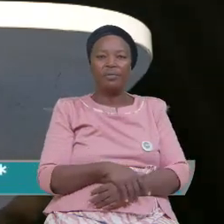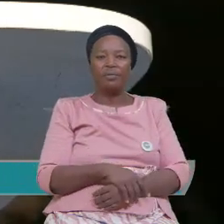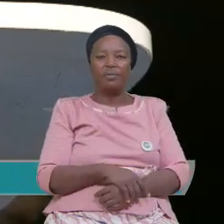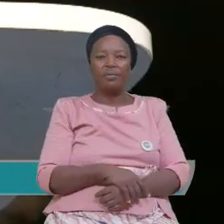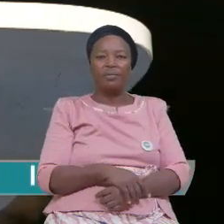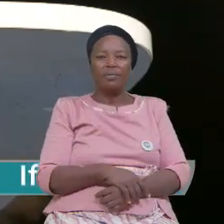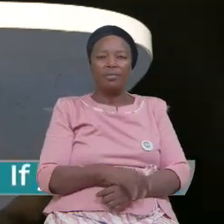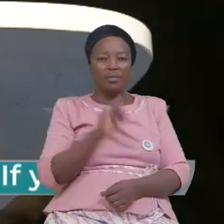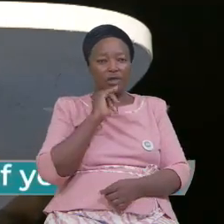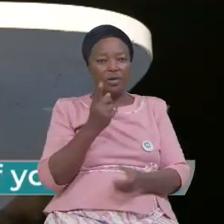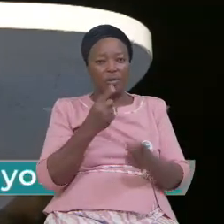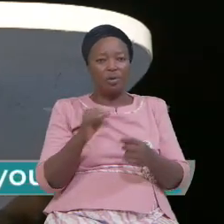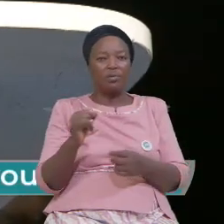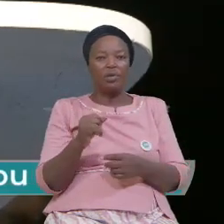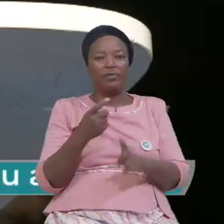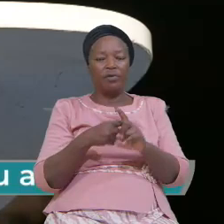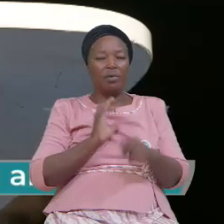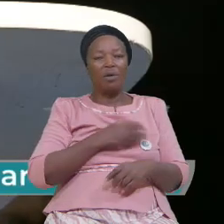is coming from our Father and the Lord.